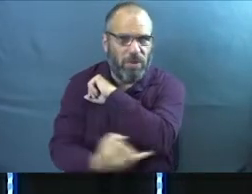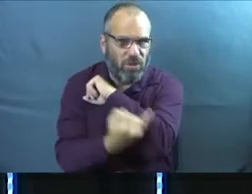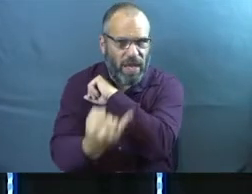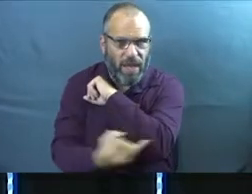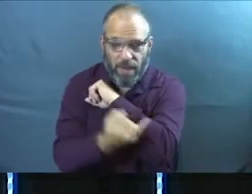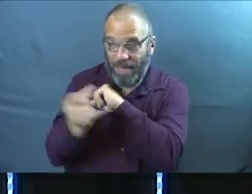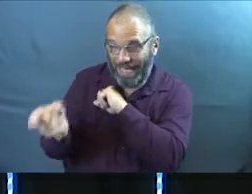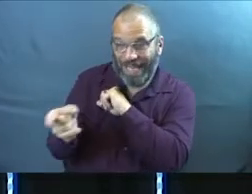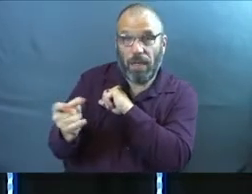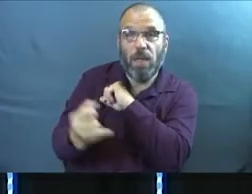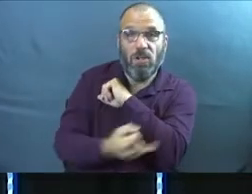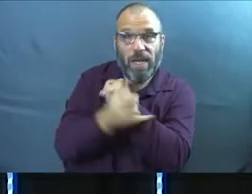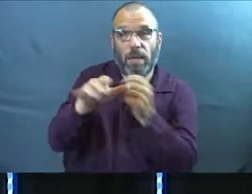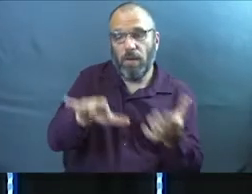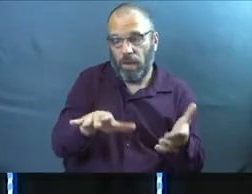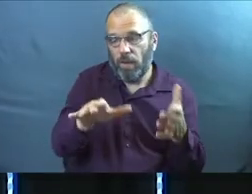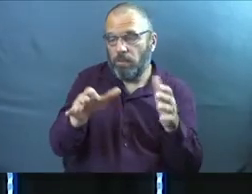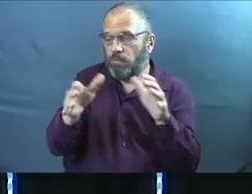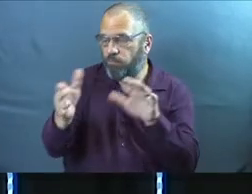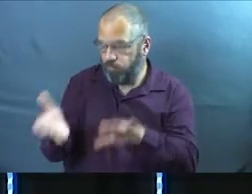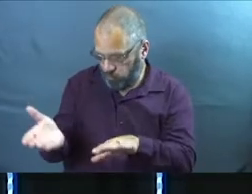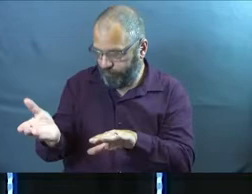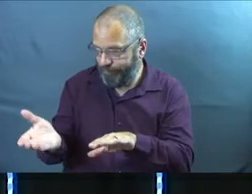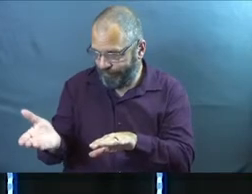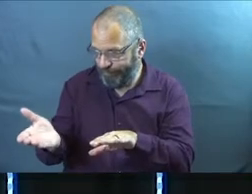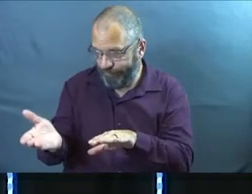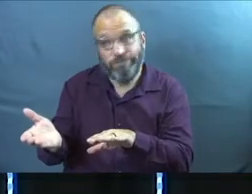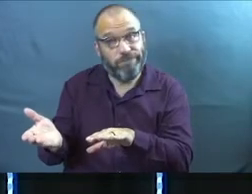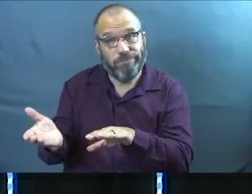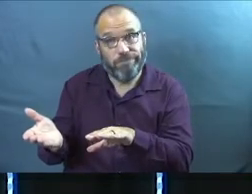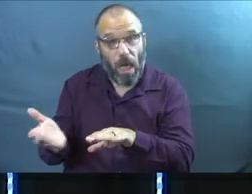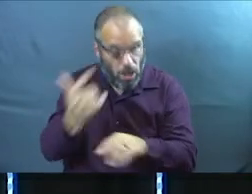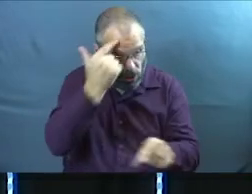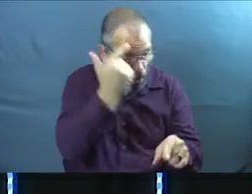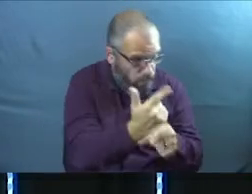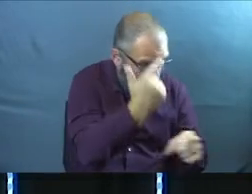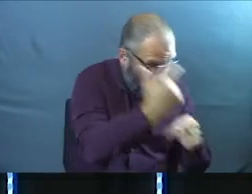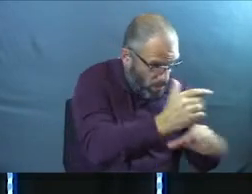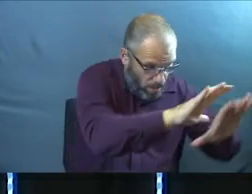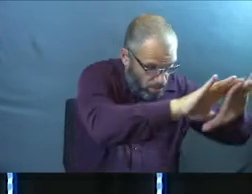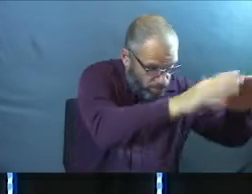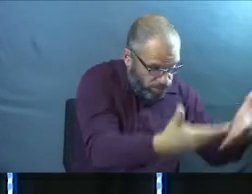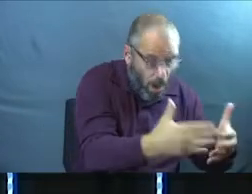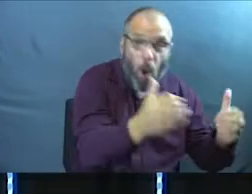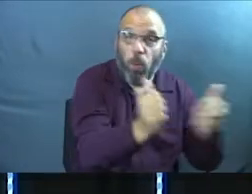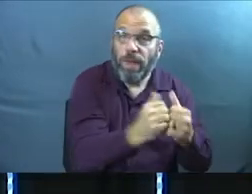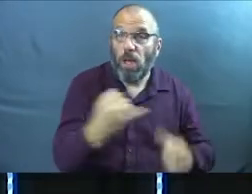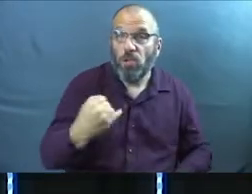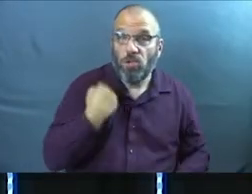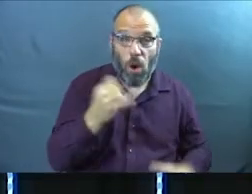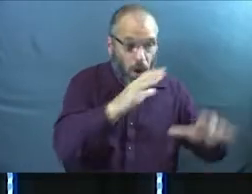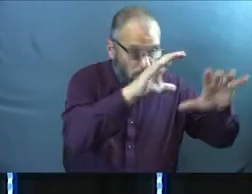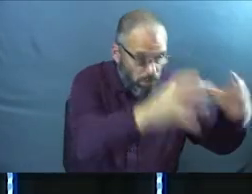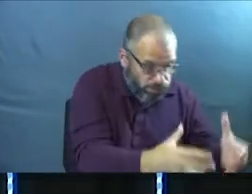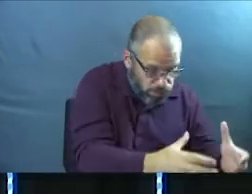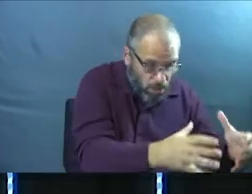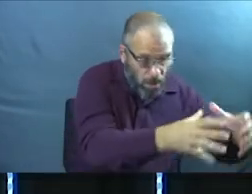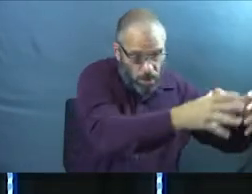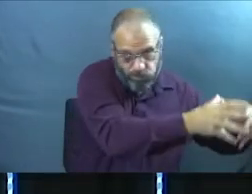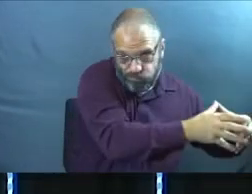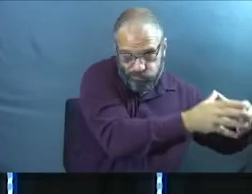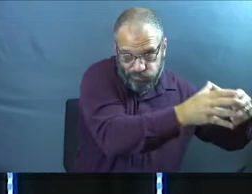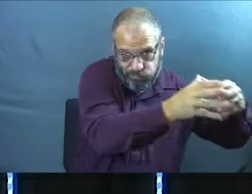finally passes away in this chapter. And when he does, the brothers all get together, including Joseph, and they like caravan